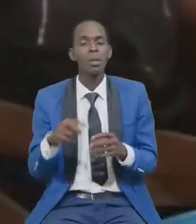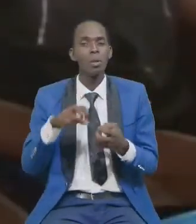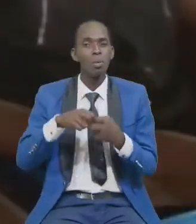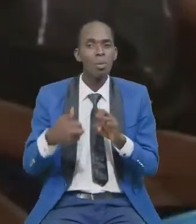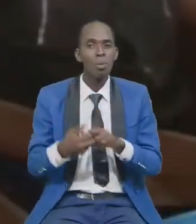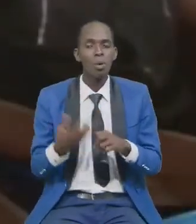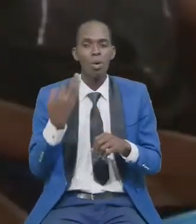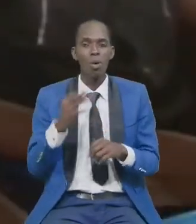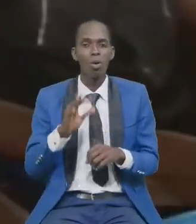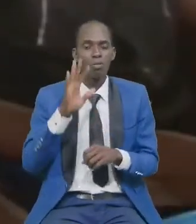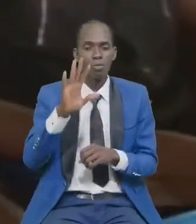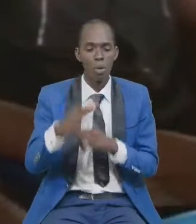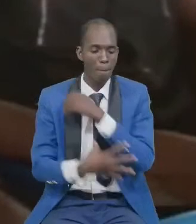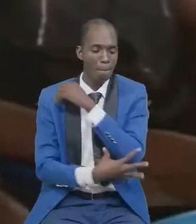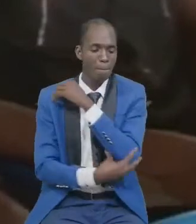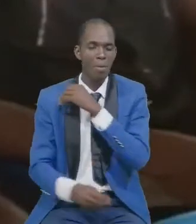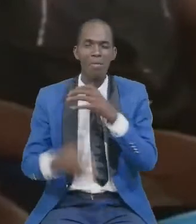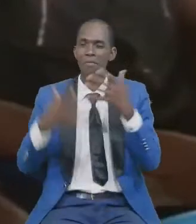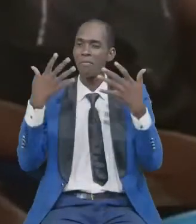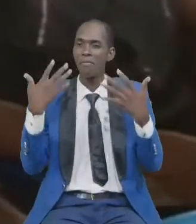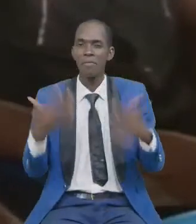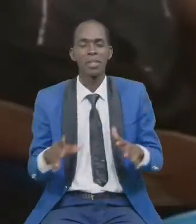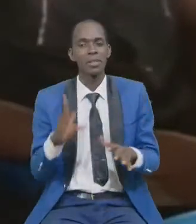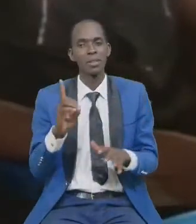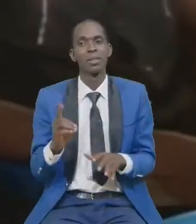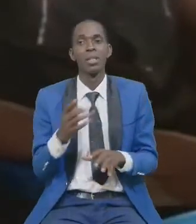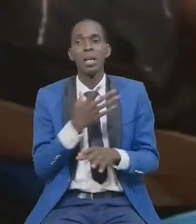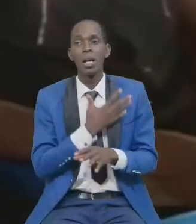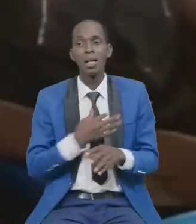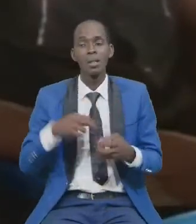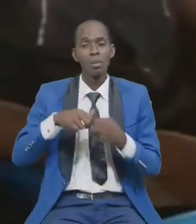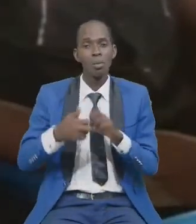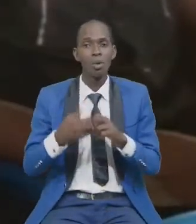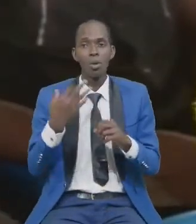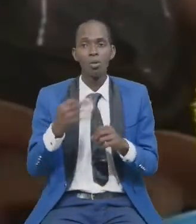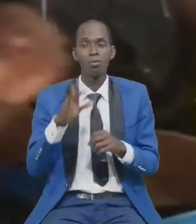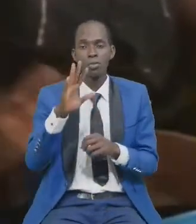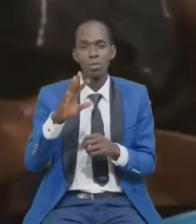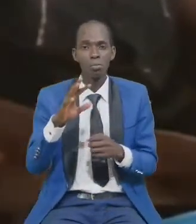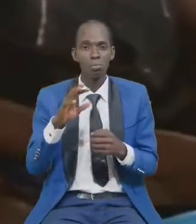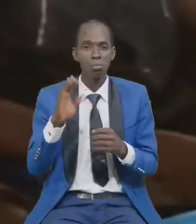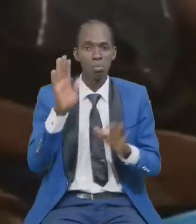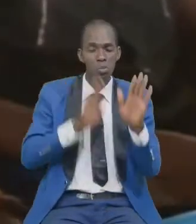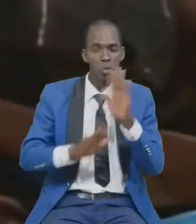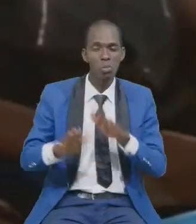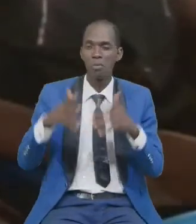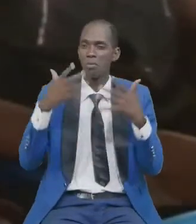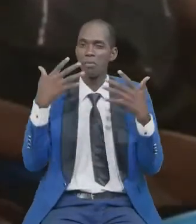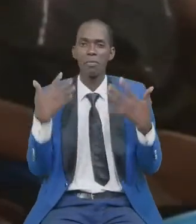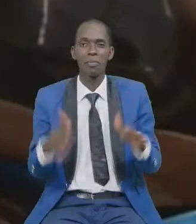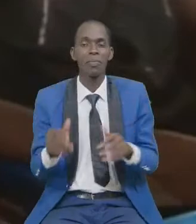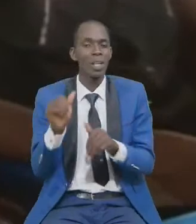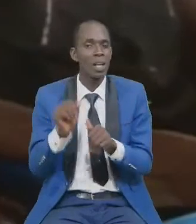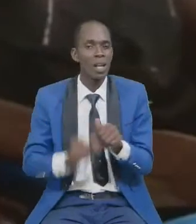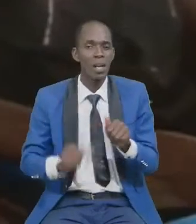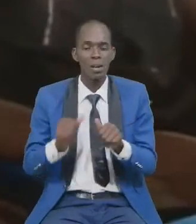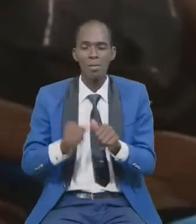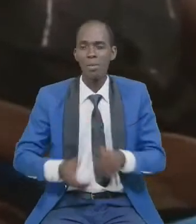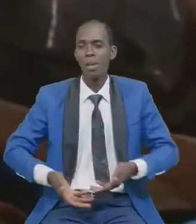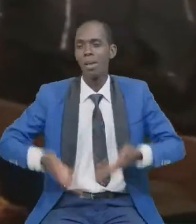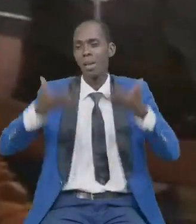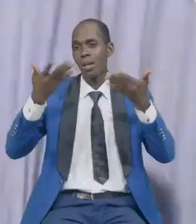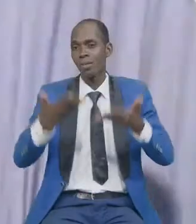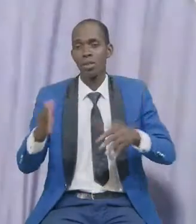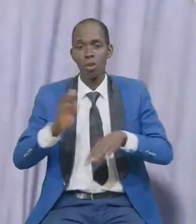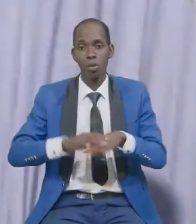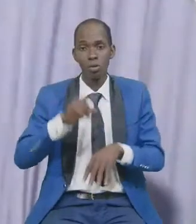your poverty, finished. A problem of your curse, finished. Every load you carry, you drop